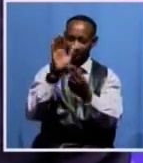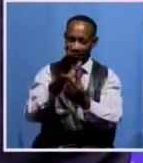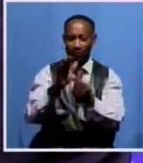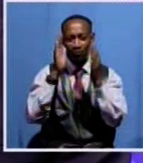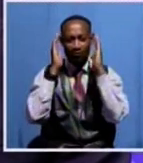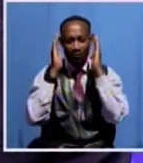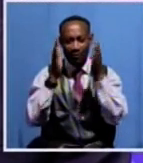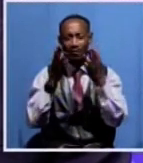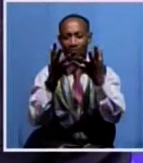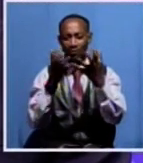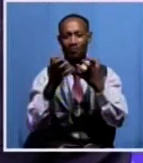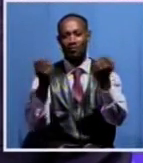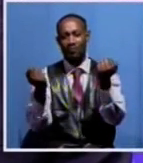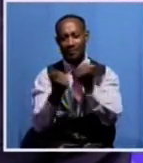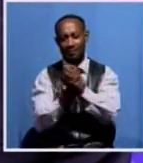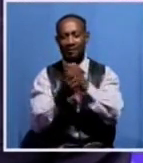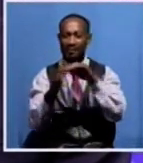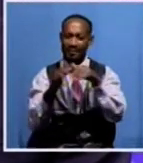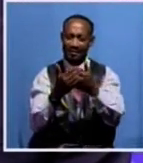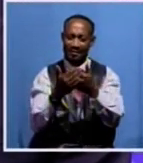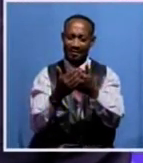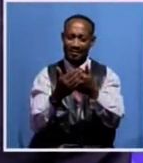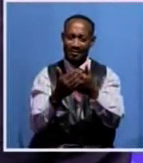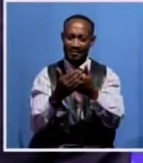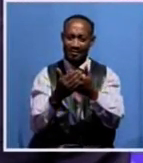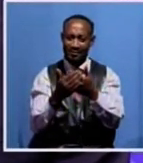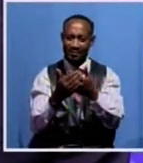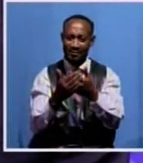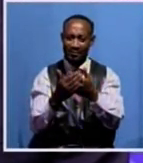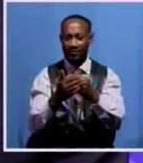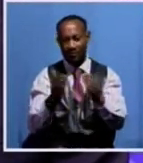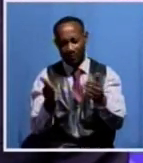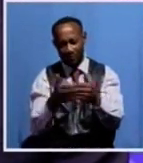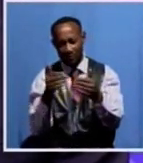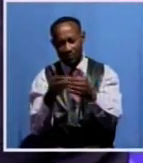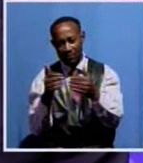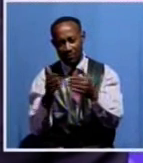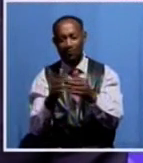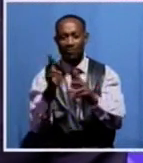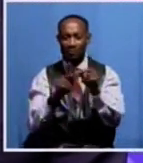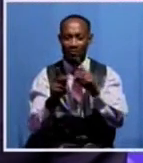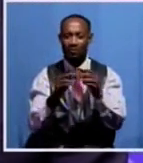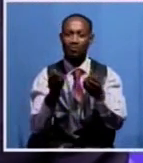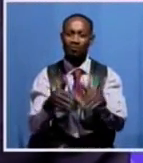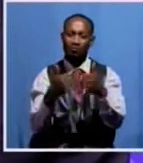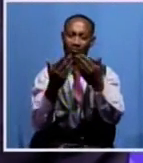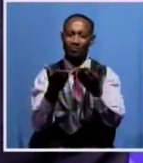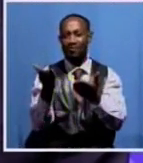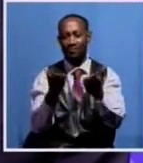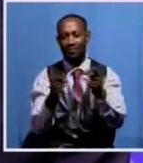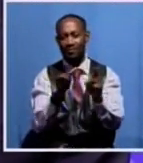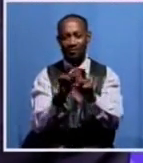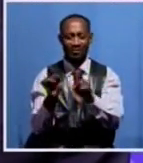to want to change the way that we treat the suppliers of goods and services to us as